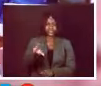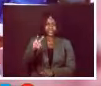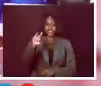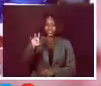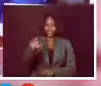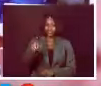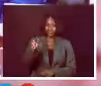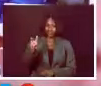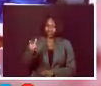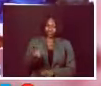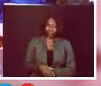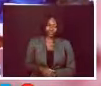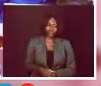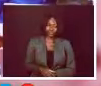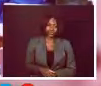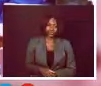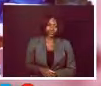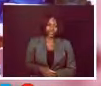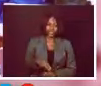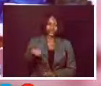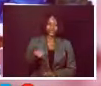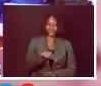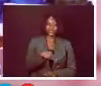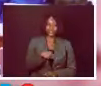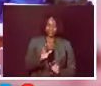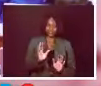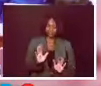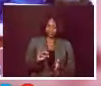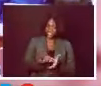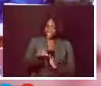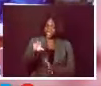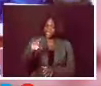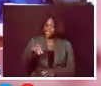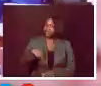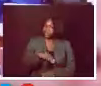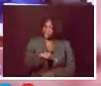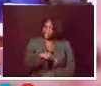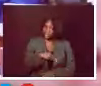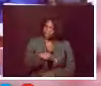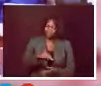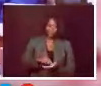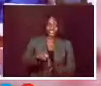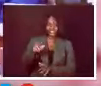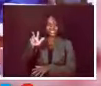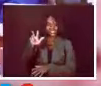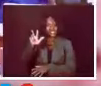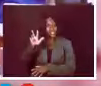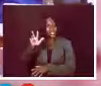7.2. 7.2 members means that 7 members. So they had 3,